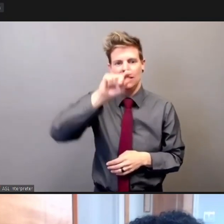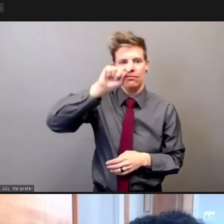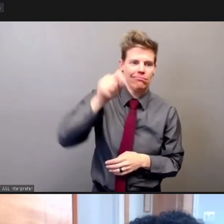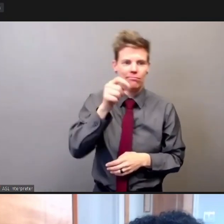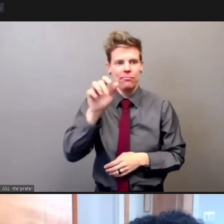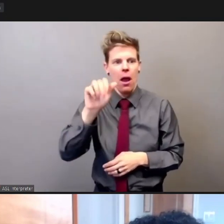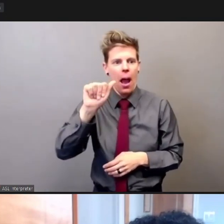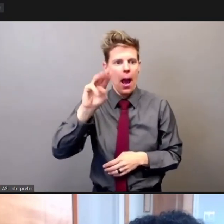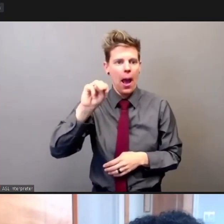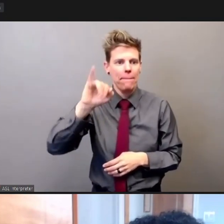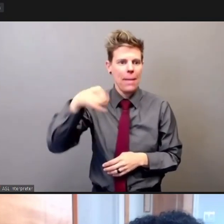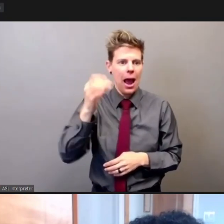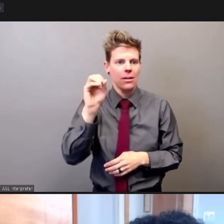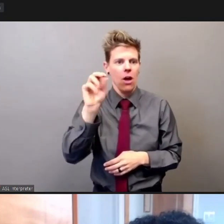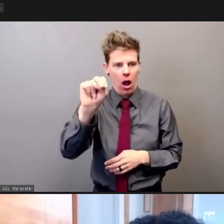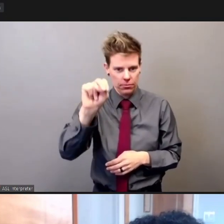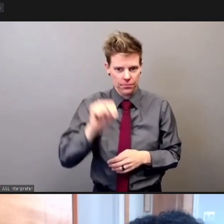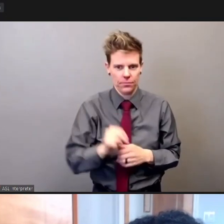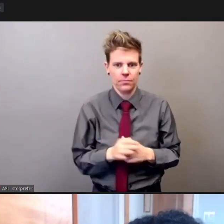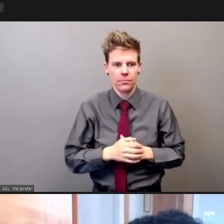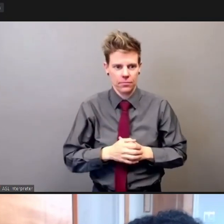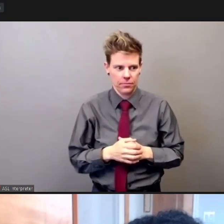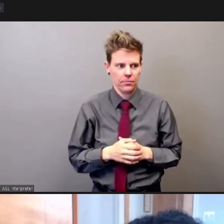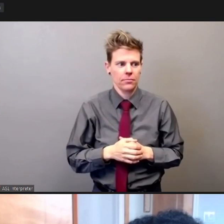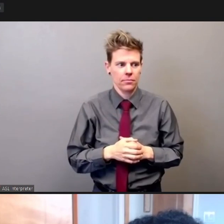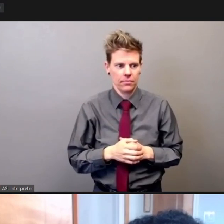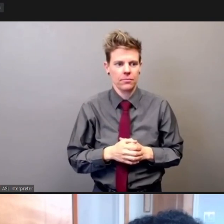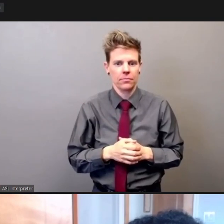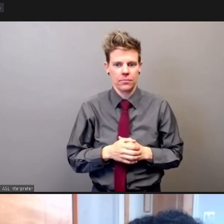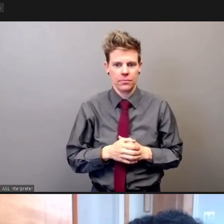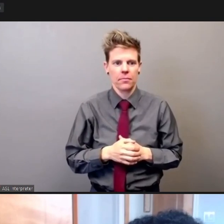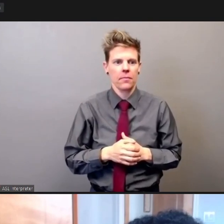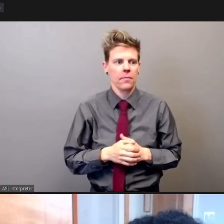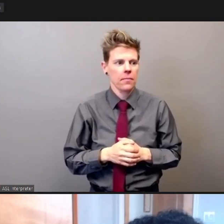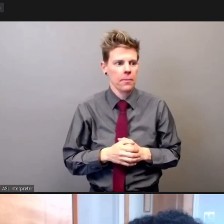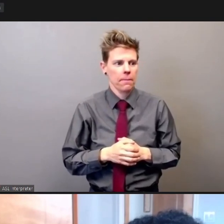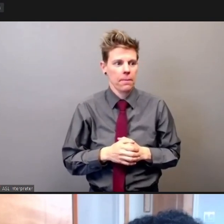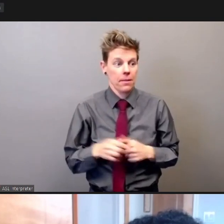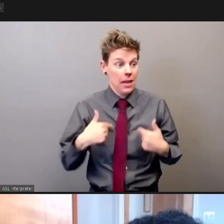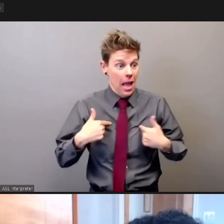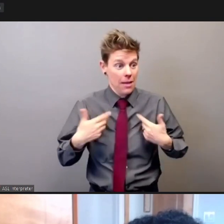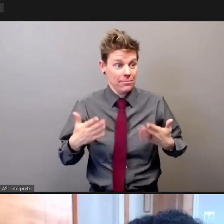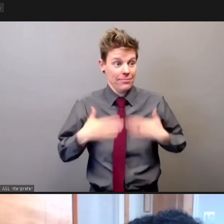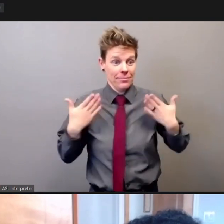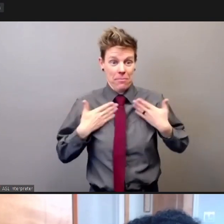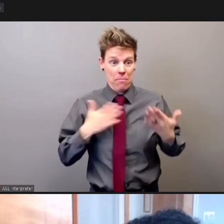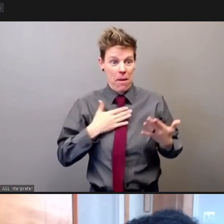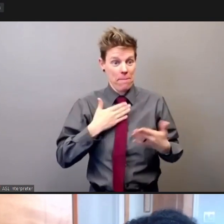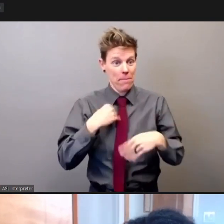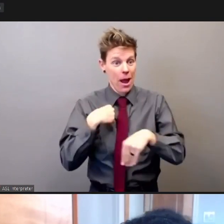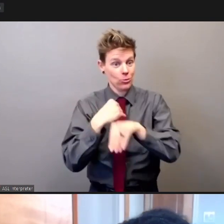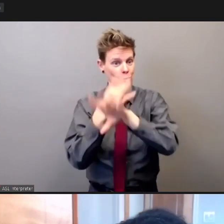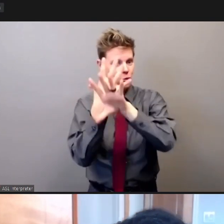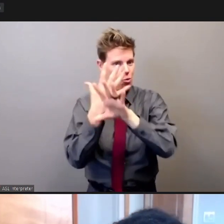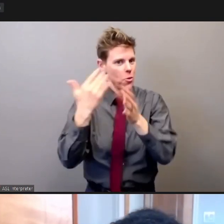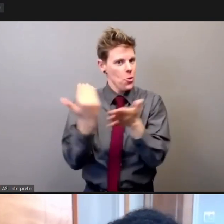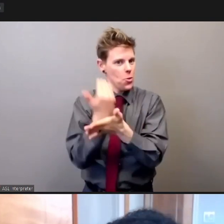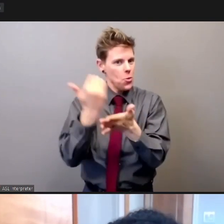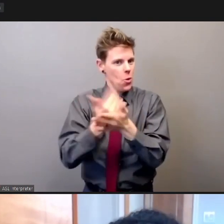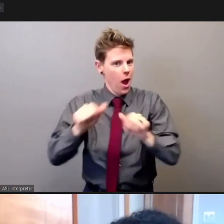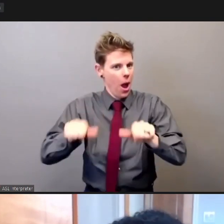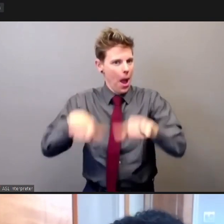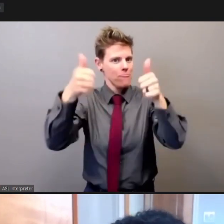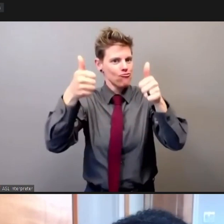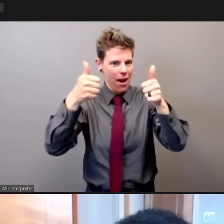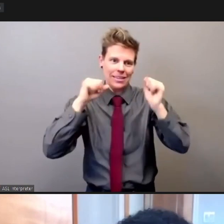Algernon, go right ahead. I am glad that my Zoom is new enough to let me participate. Thank you, Nora and Governor